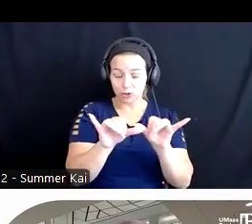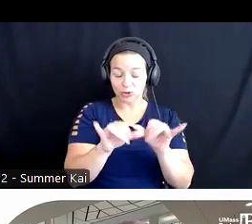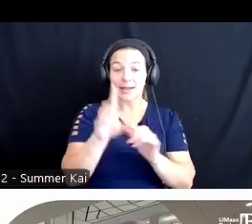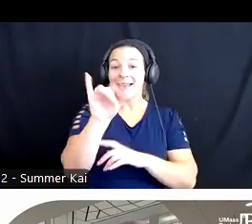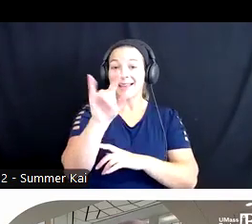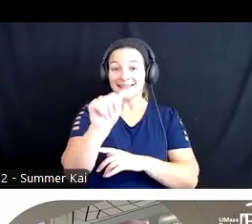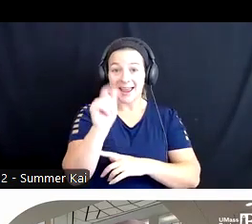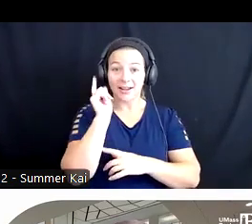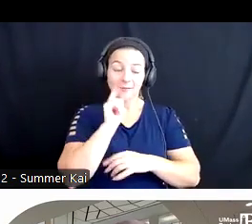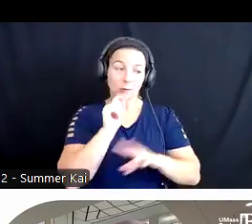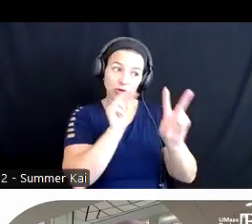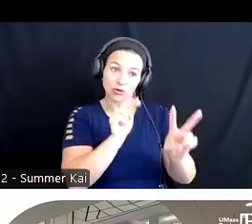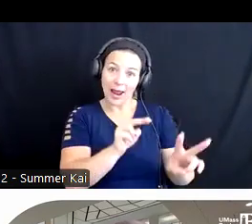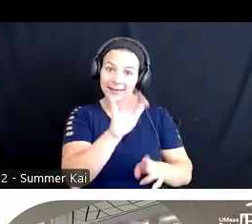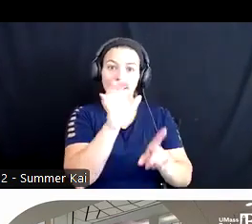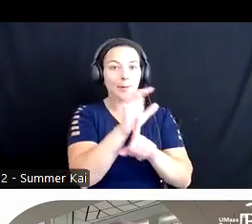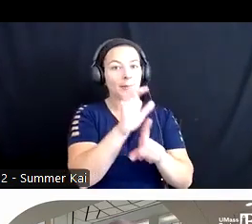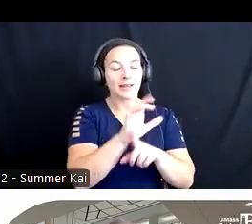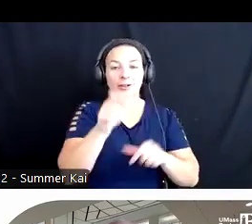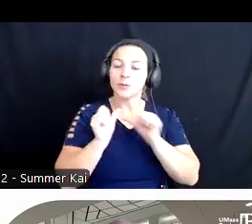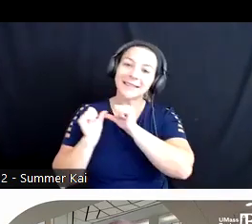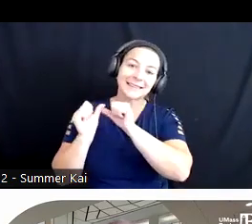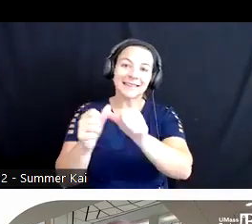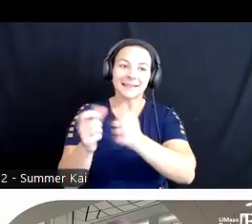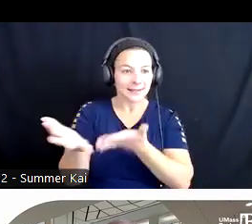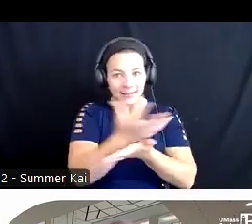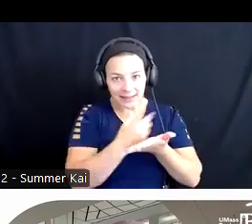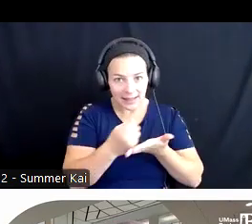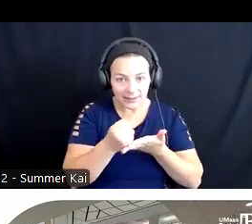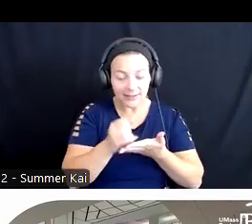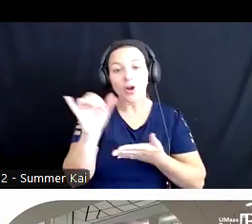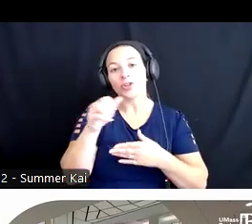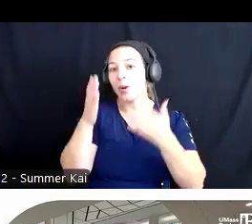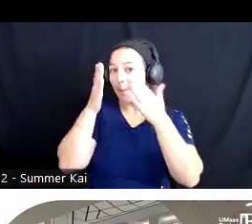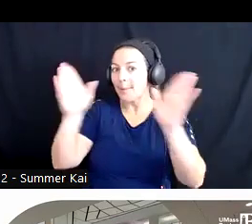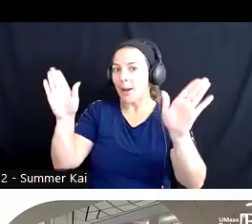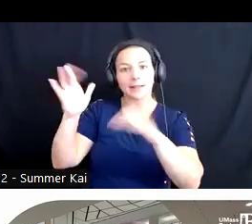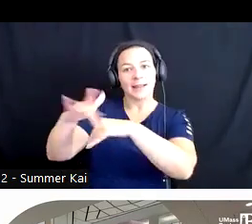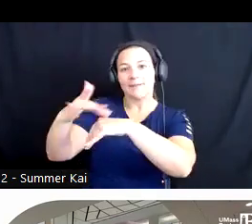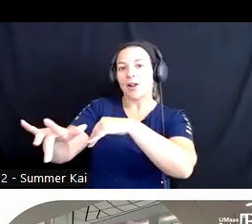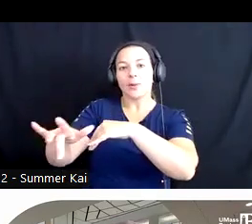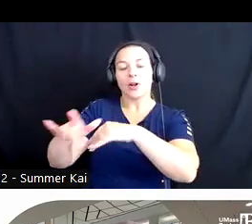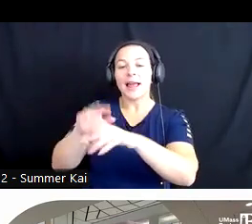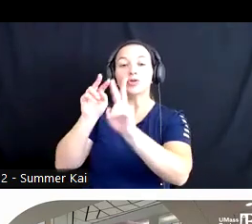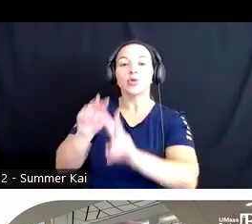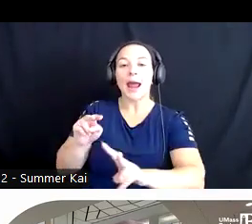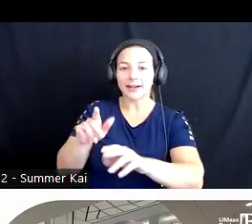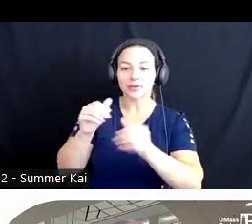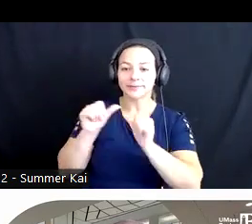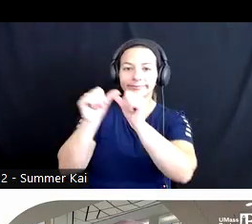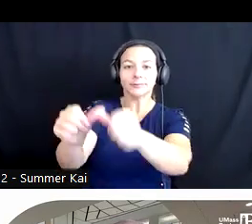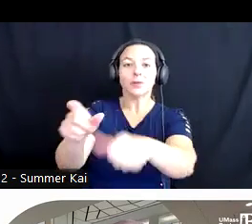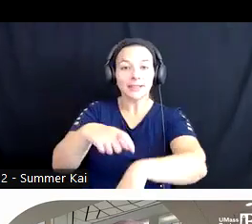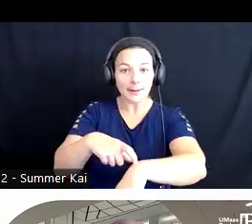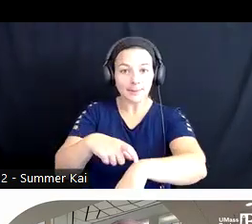this population had to be consistently collected, publicly available, and tracked over time. And the upper and